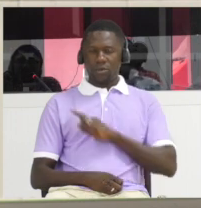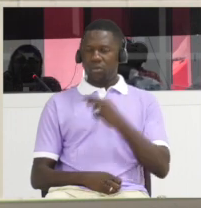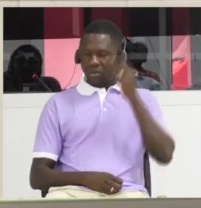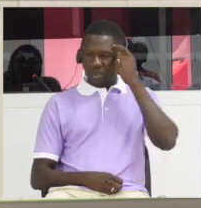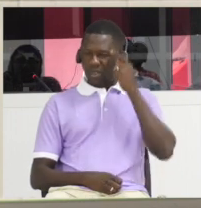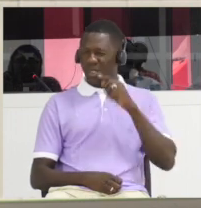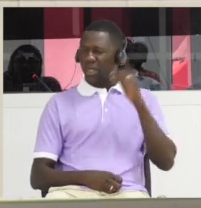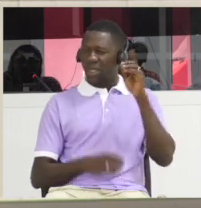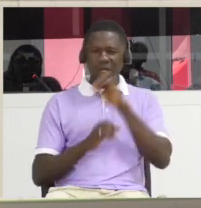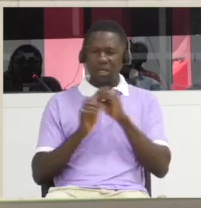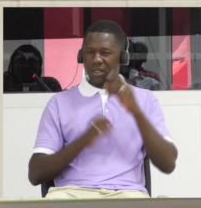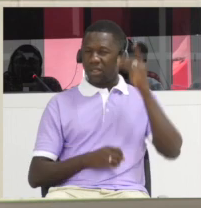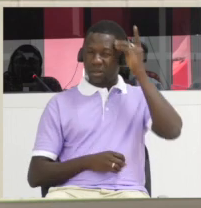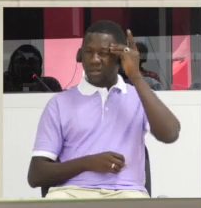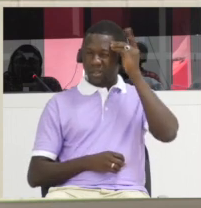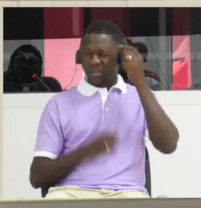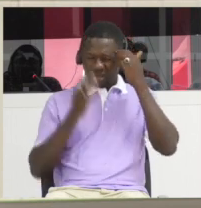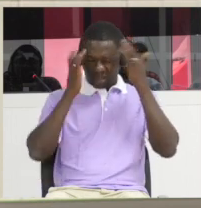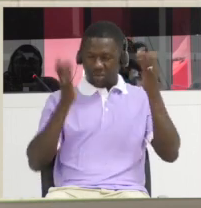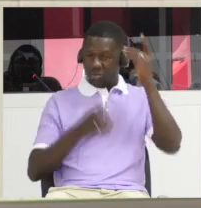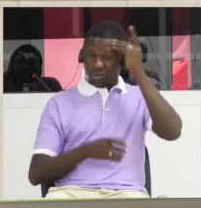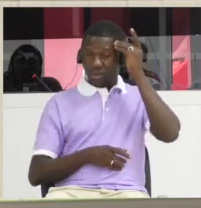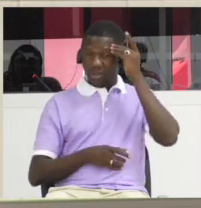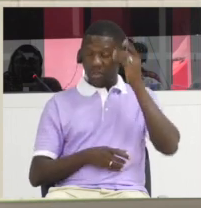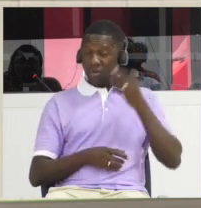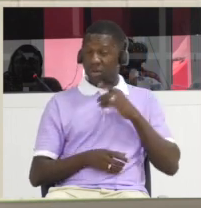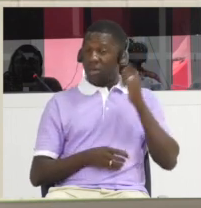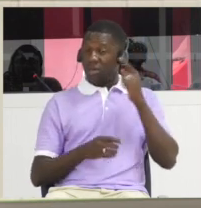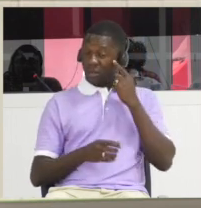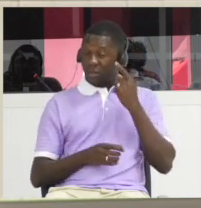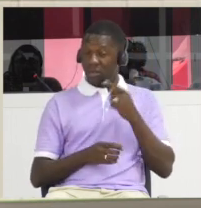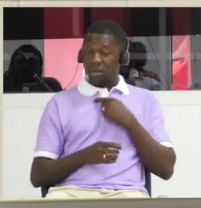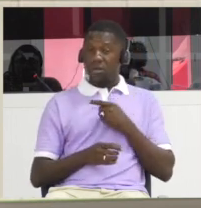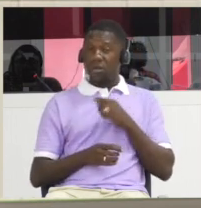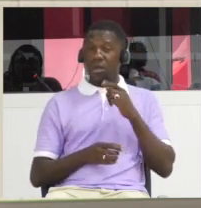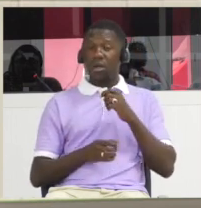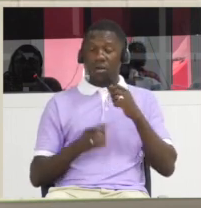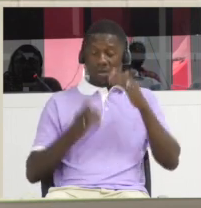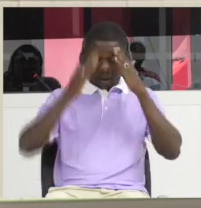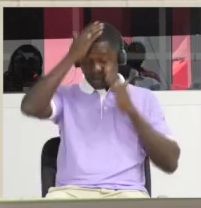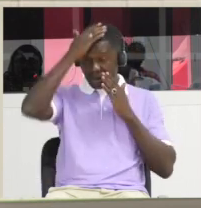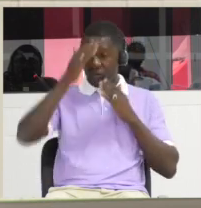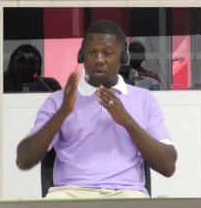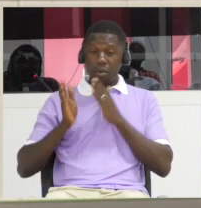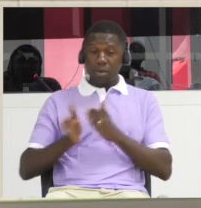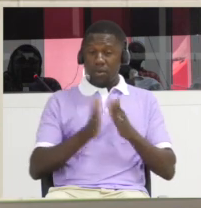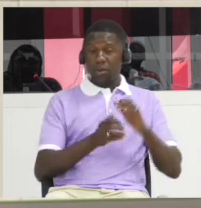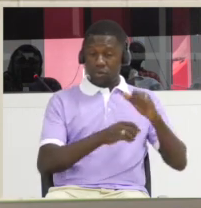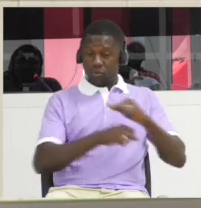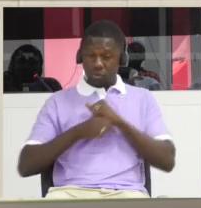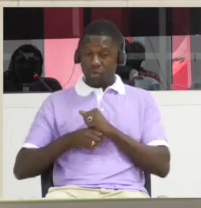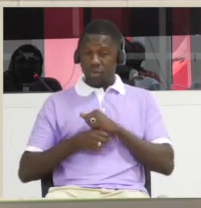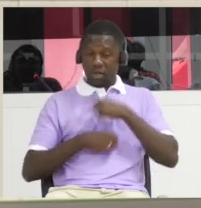would organize a coup expecting that the soldiers would carry out the coup and hand over power to them. But there are